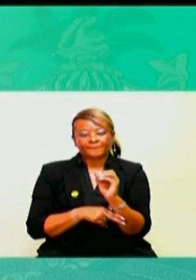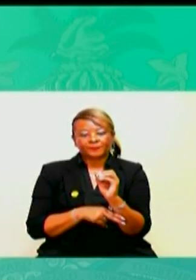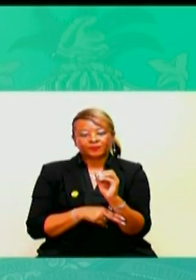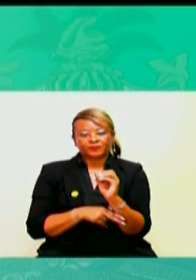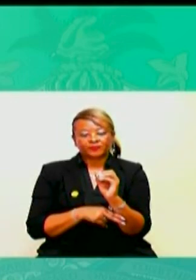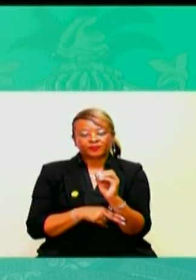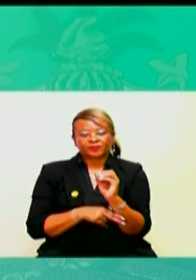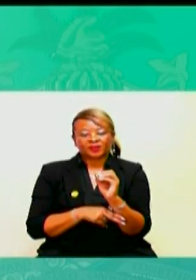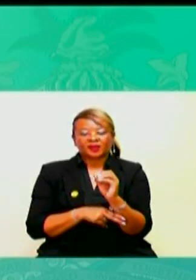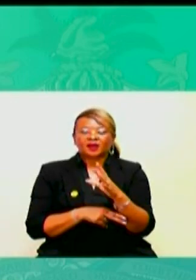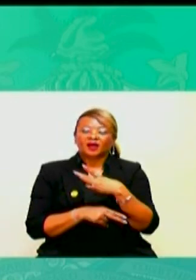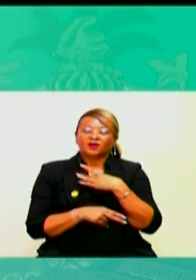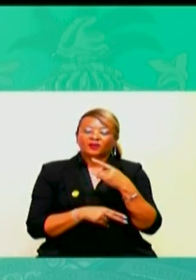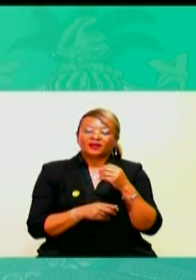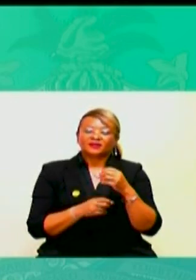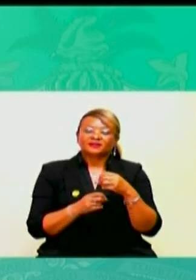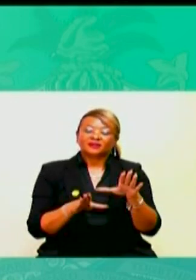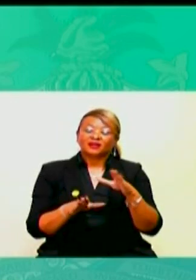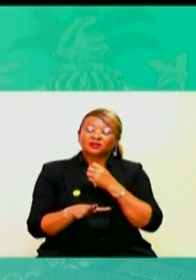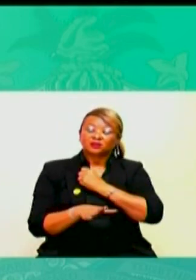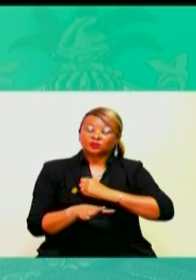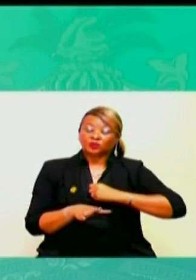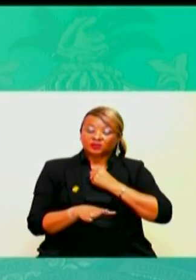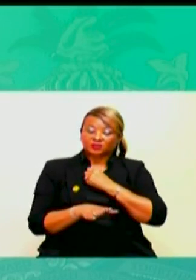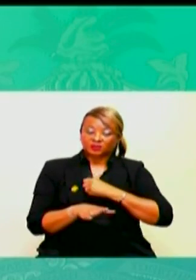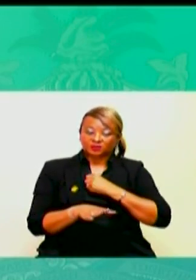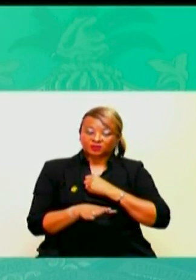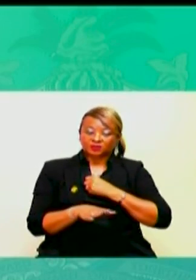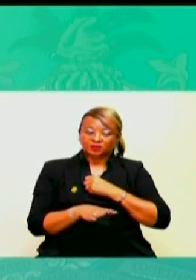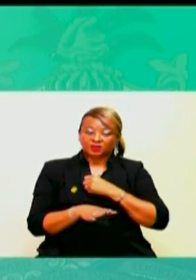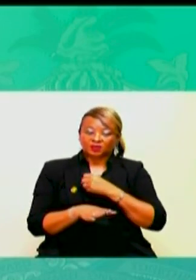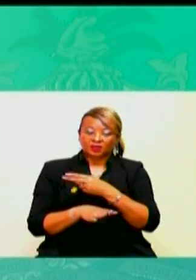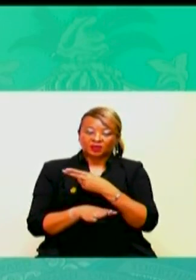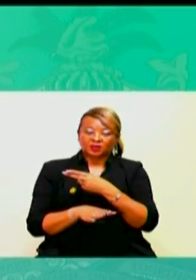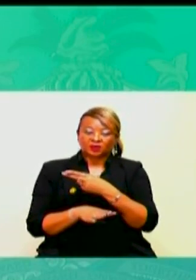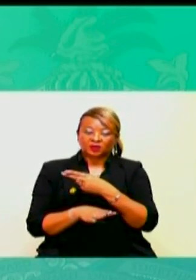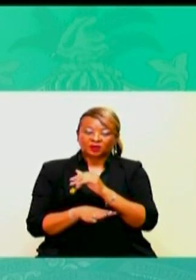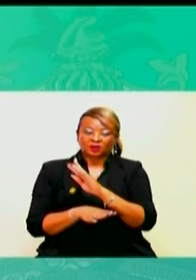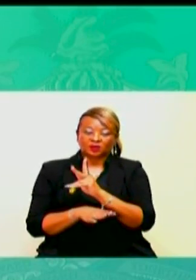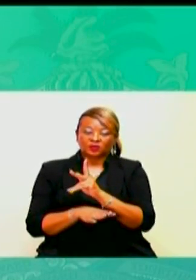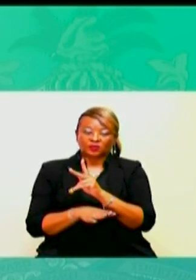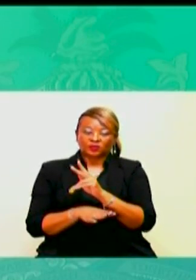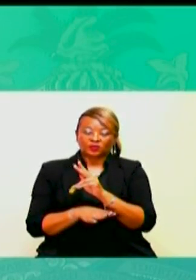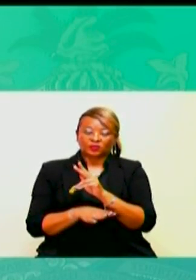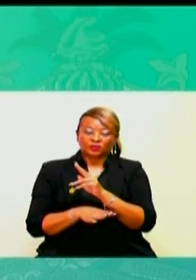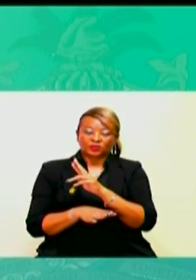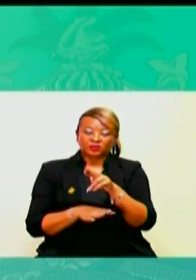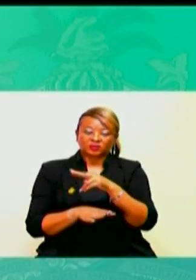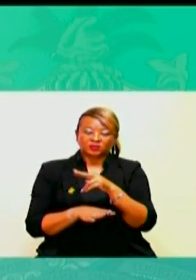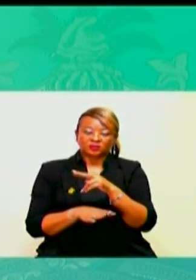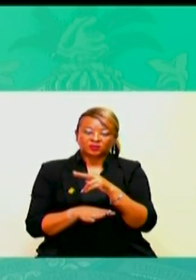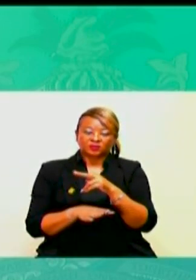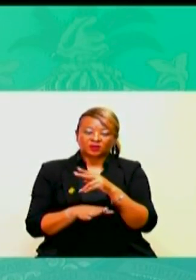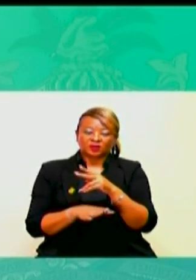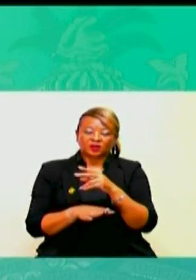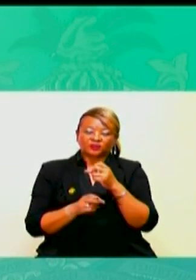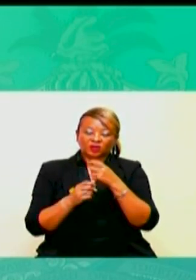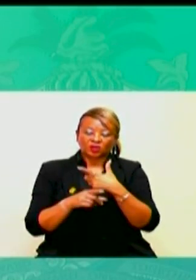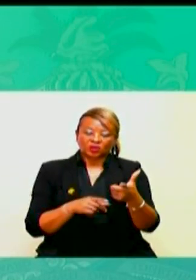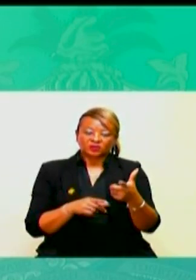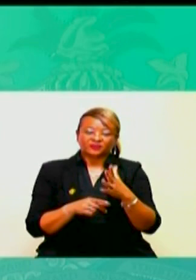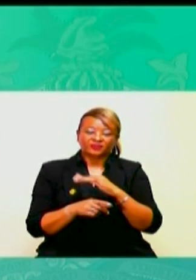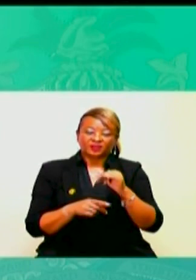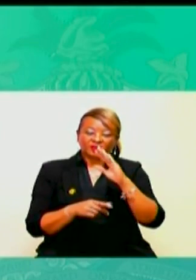Madam Speaker, I would like to extend condolences to Hank Russell and Renee McBride on the loss of their